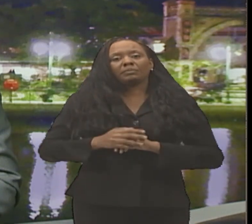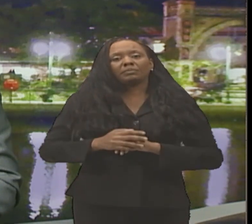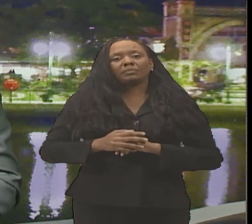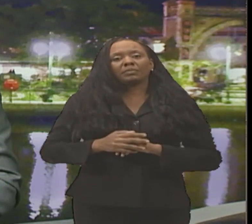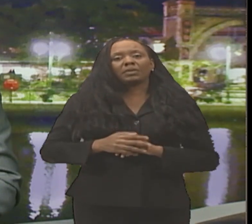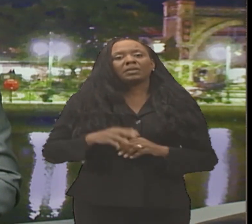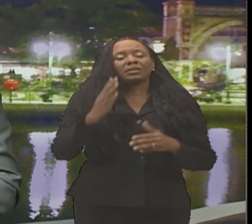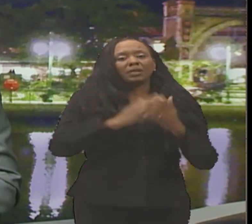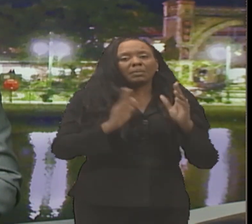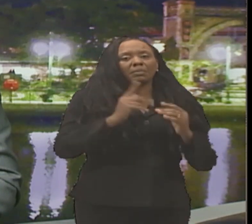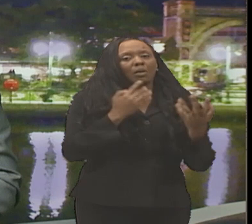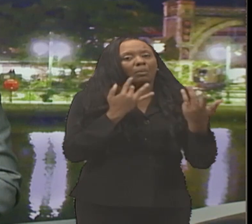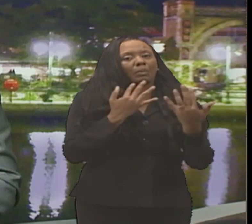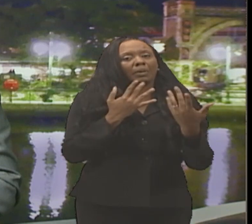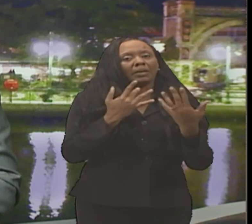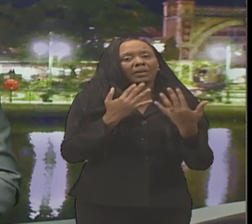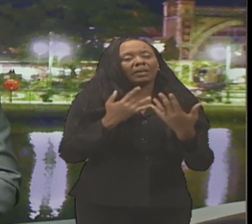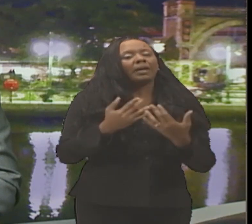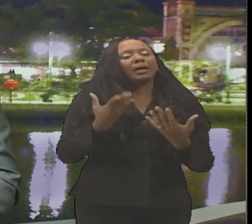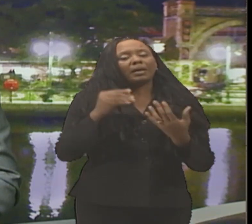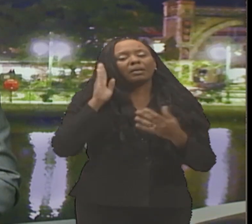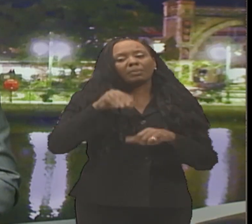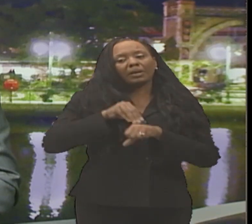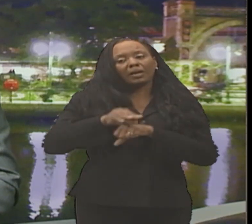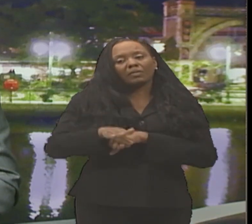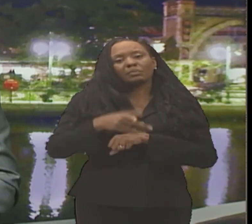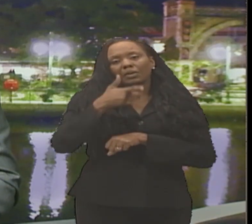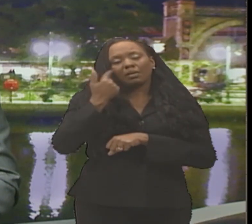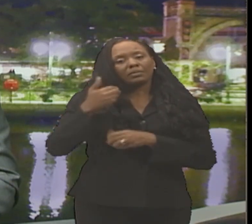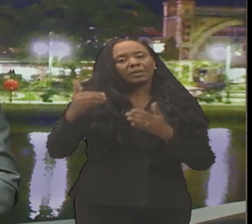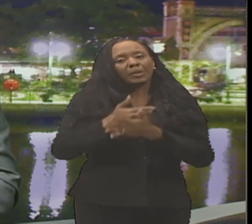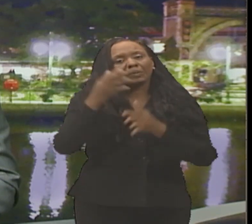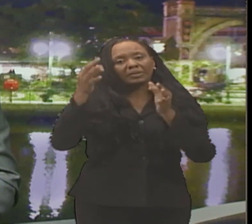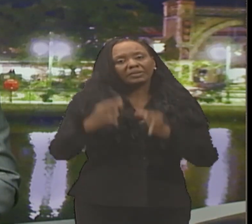6 for manslaughter also stand to be affected.